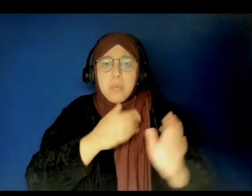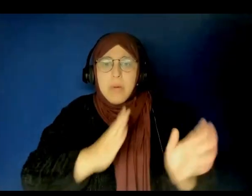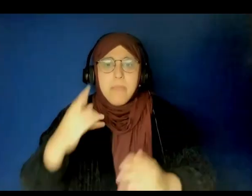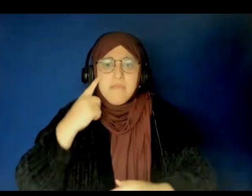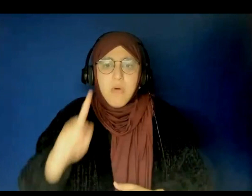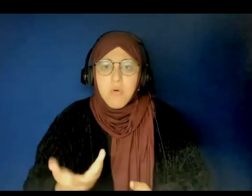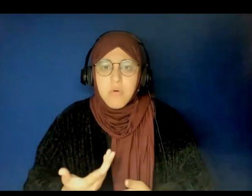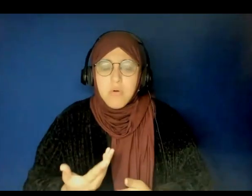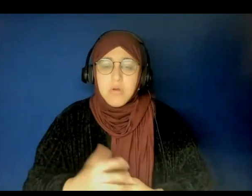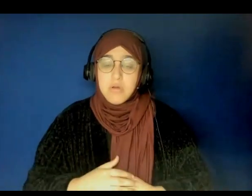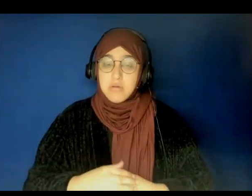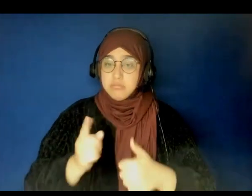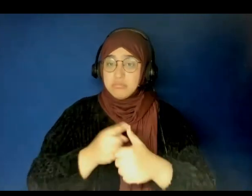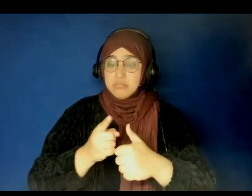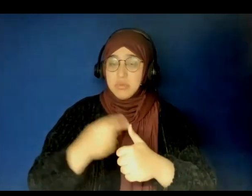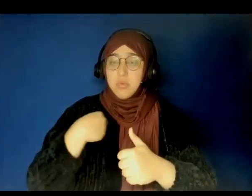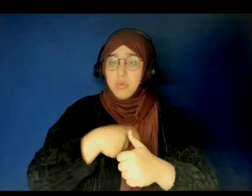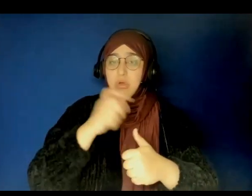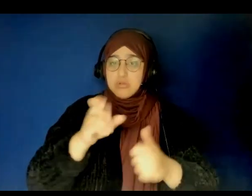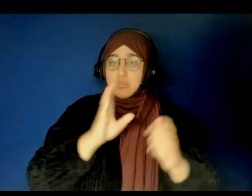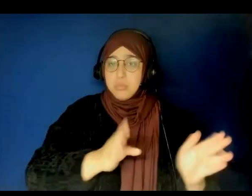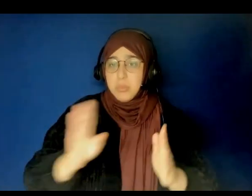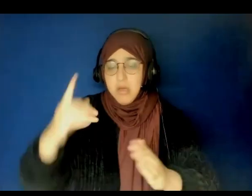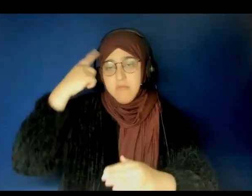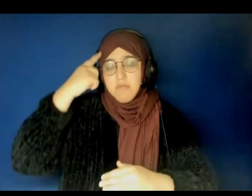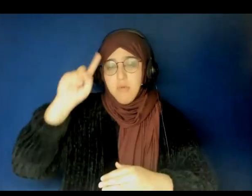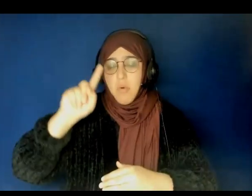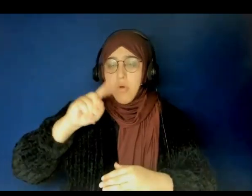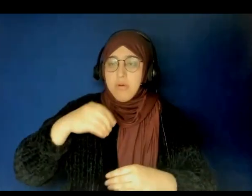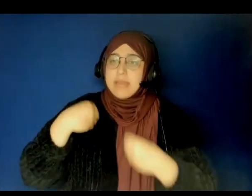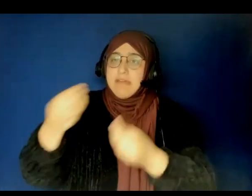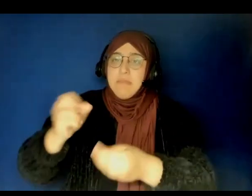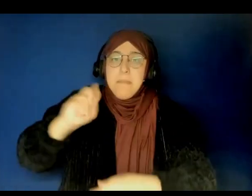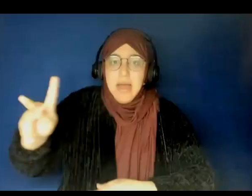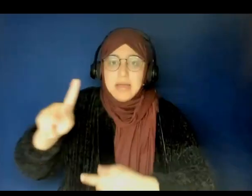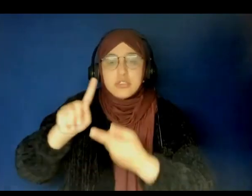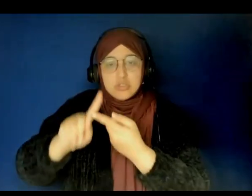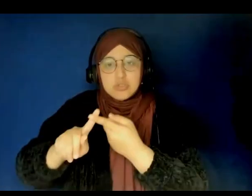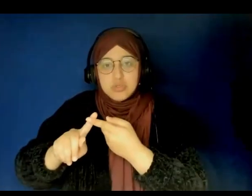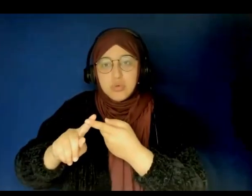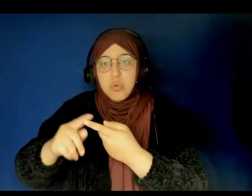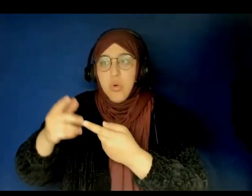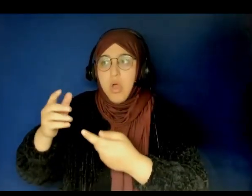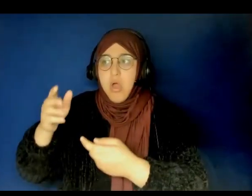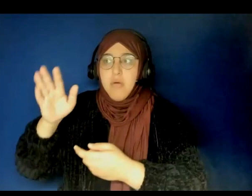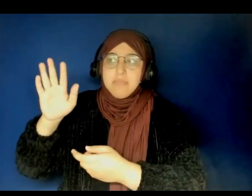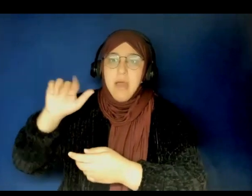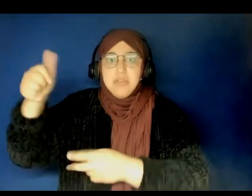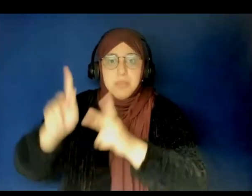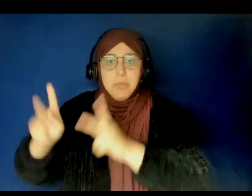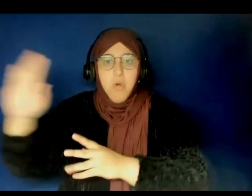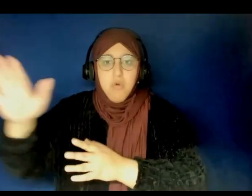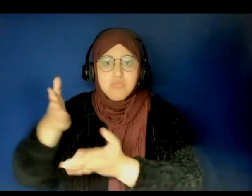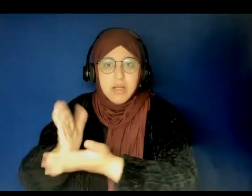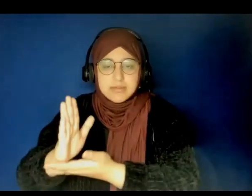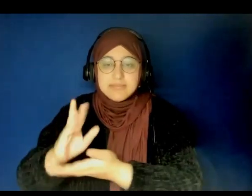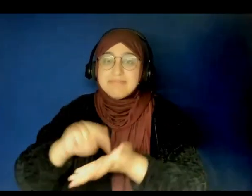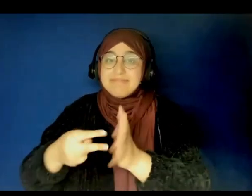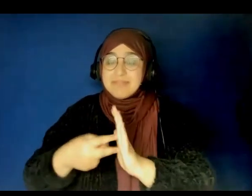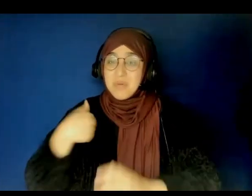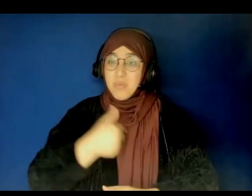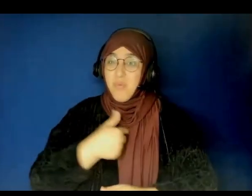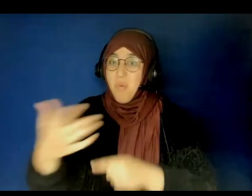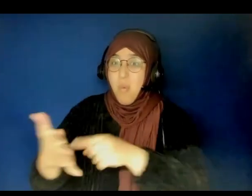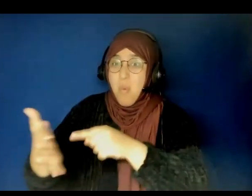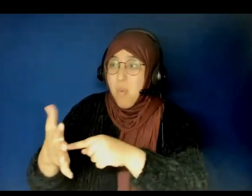should be preparing for returning the rights of others, namely the debts that we owe them. If we have property